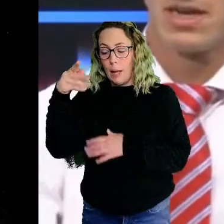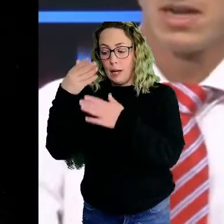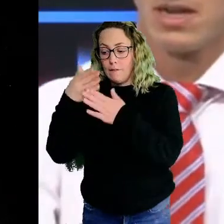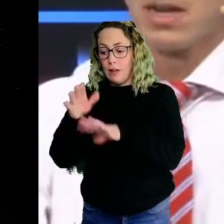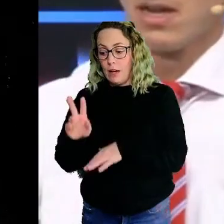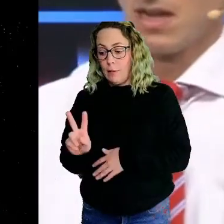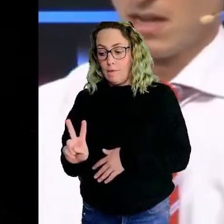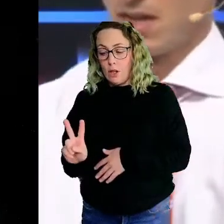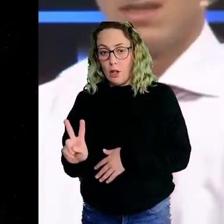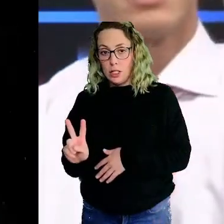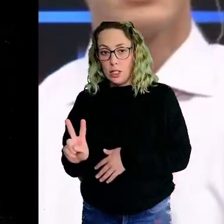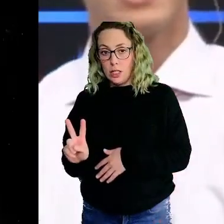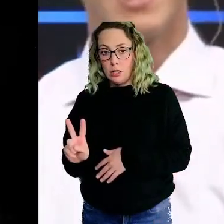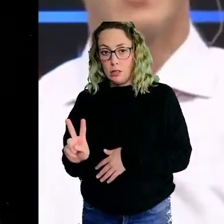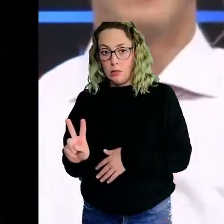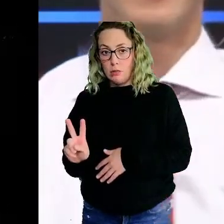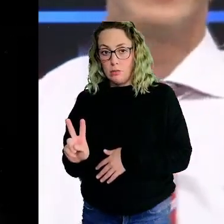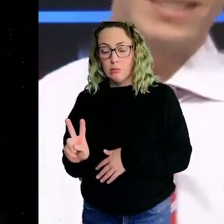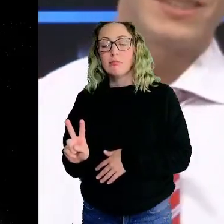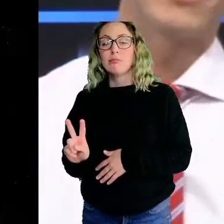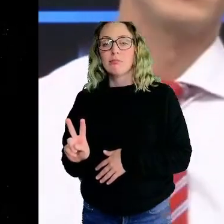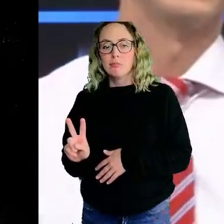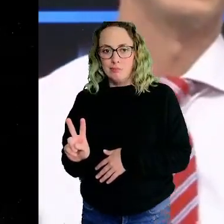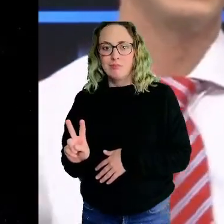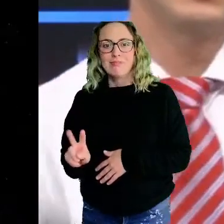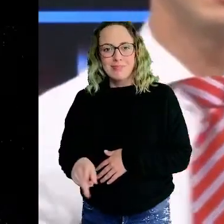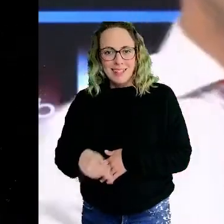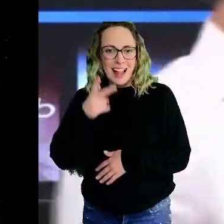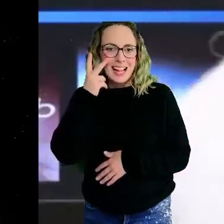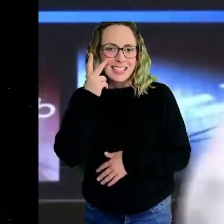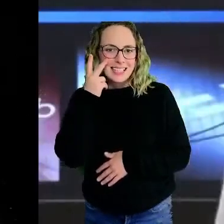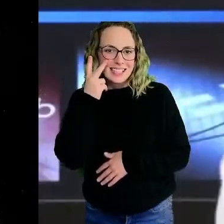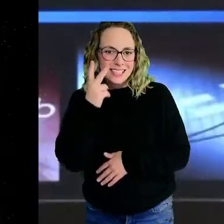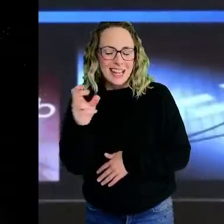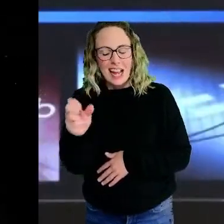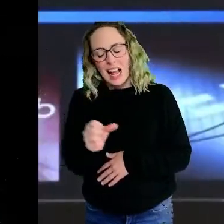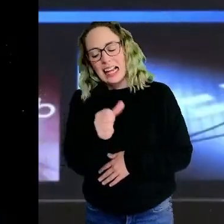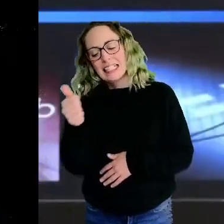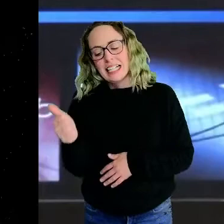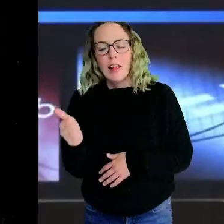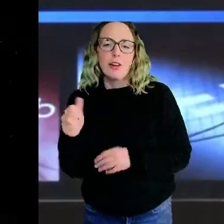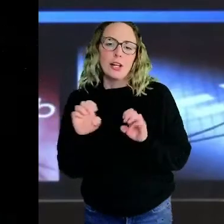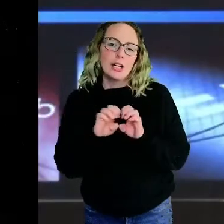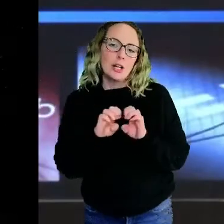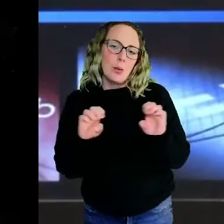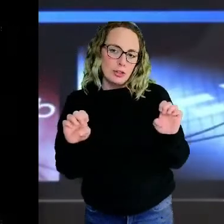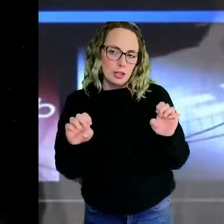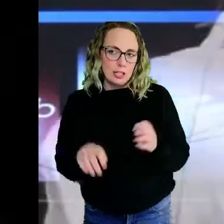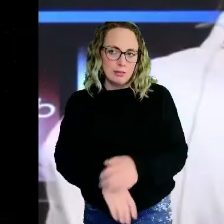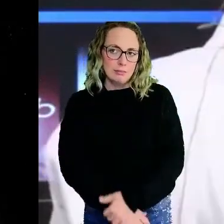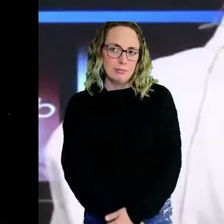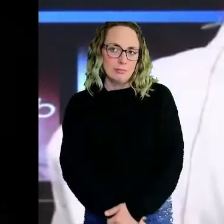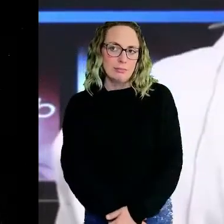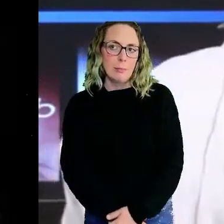velocity. Let's look at a different equation.